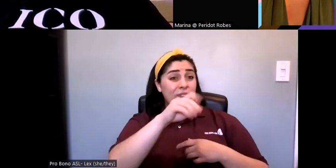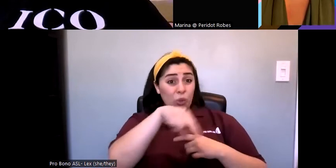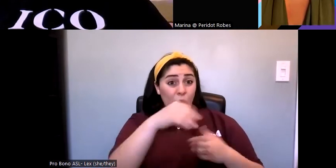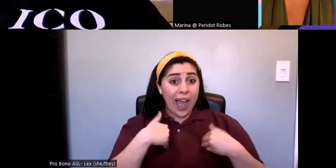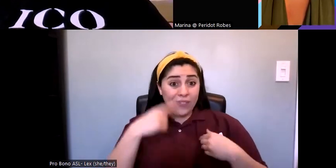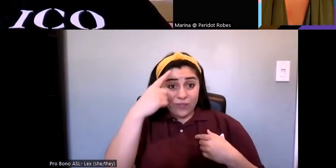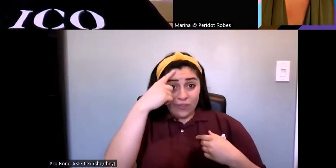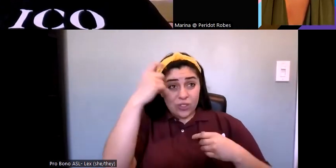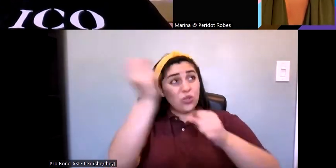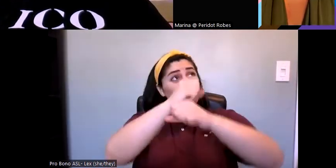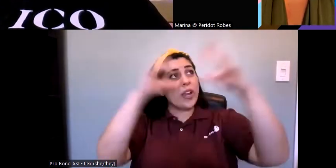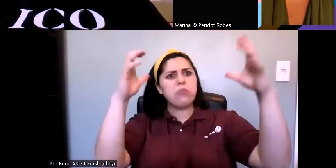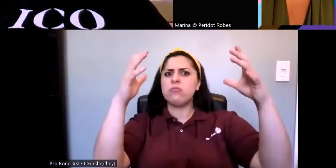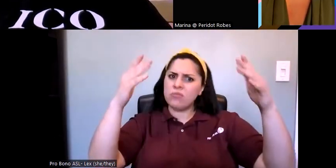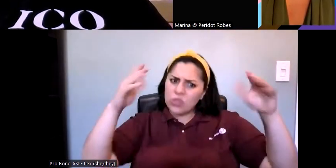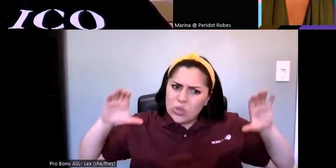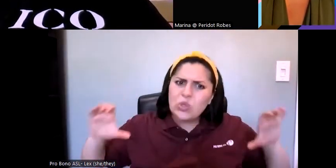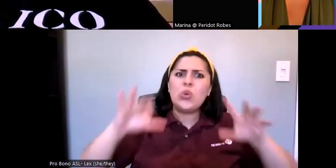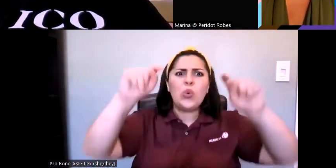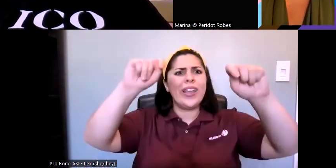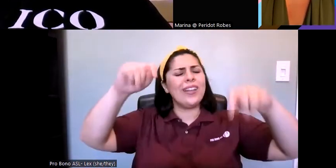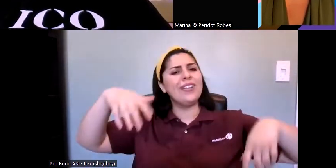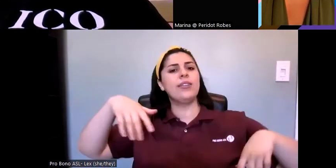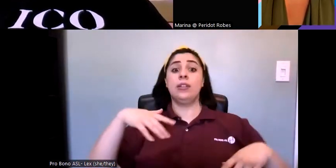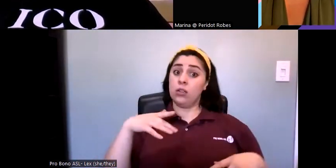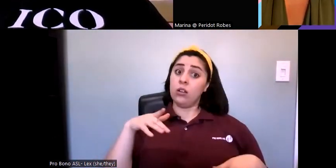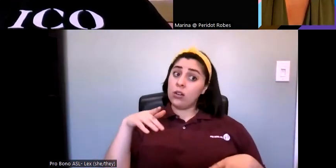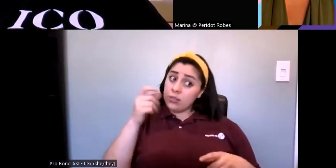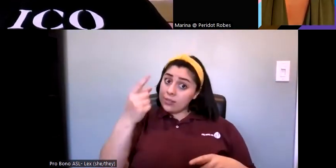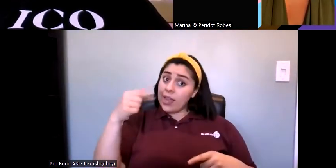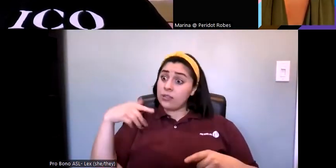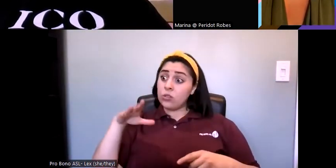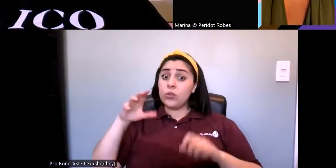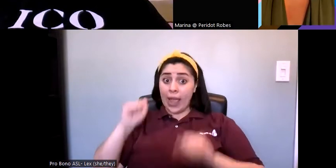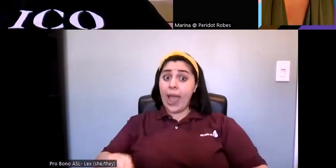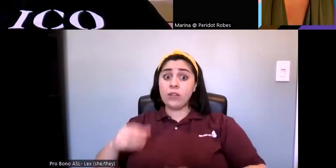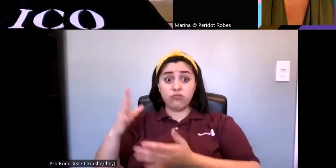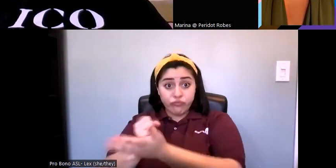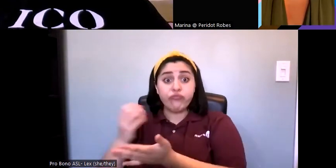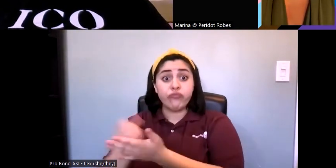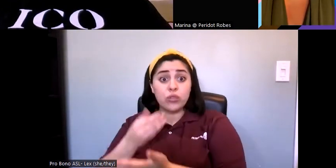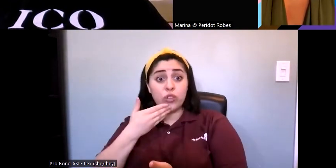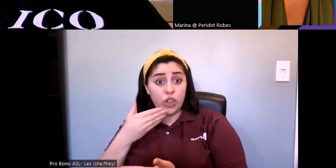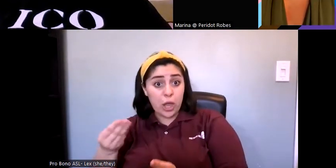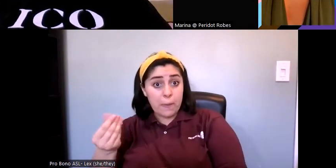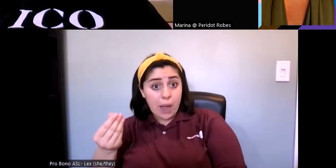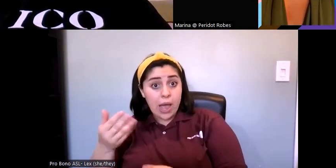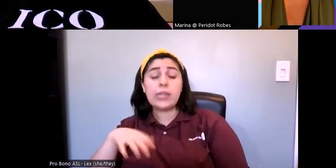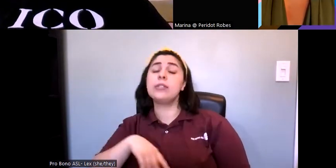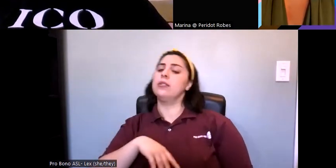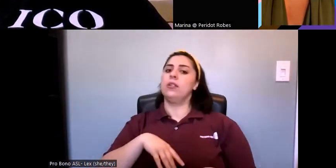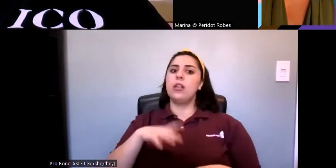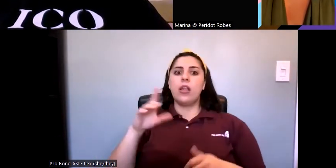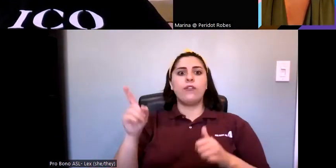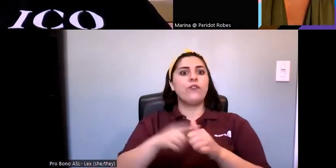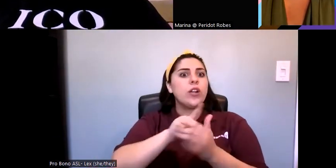money maker. People are like afraid to talk about the fact that there's real money in this. There's real goddamn money in this. The first weekend I launched, I